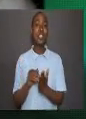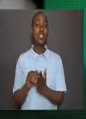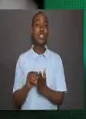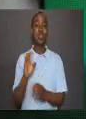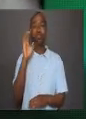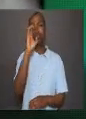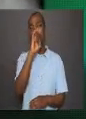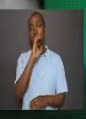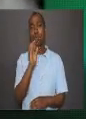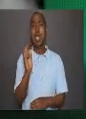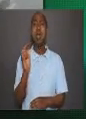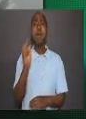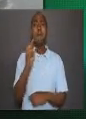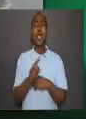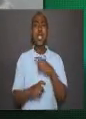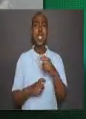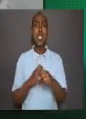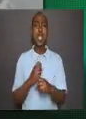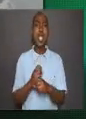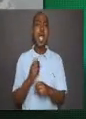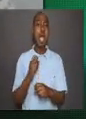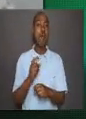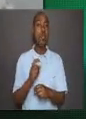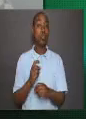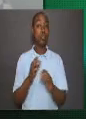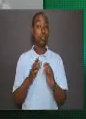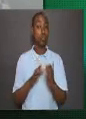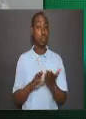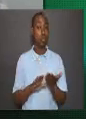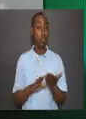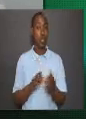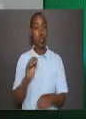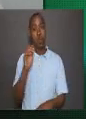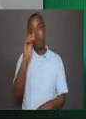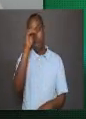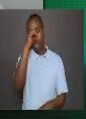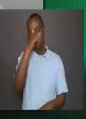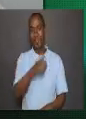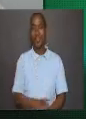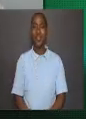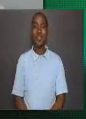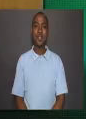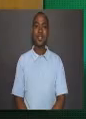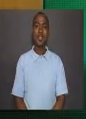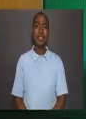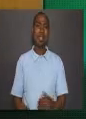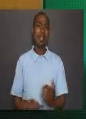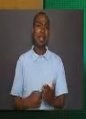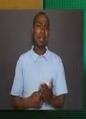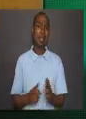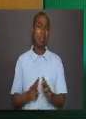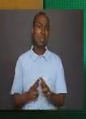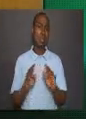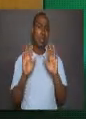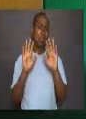leaving hundreds of thousands of children orphaned. This is a tragic